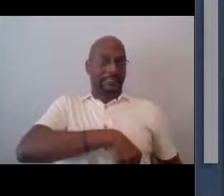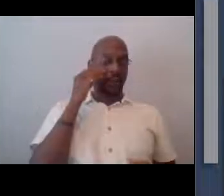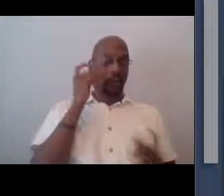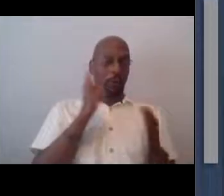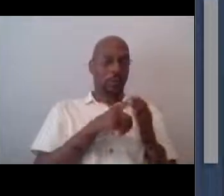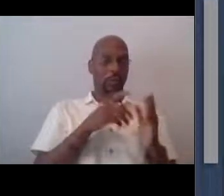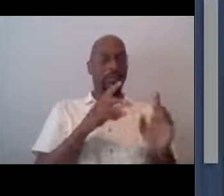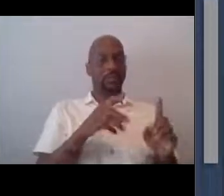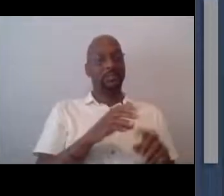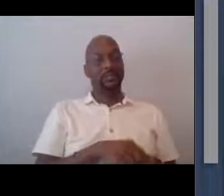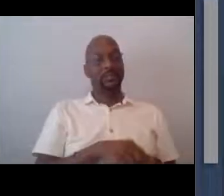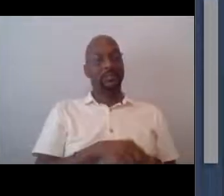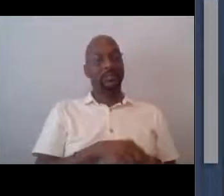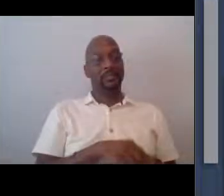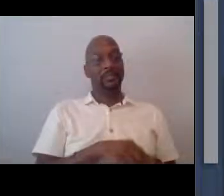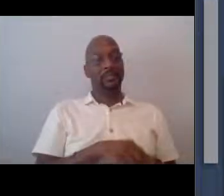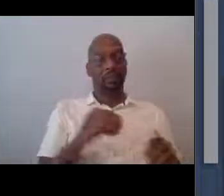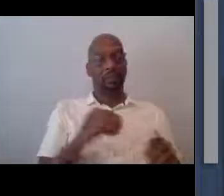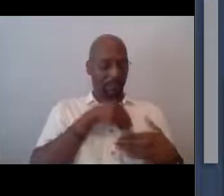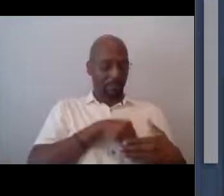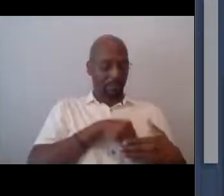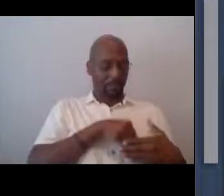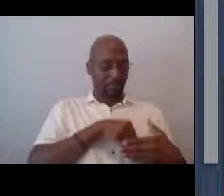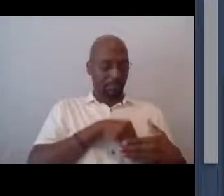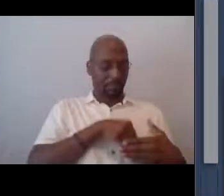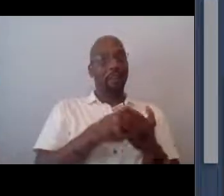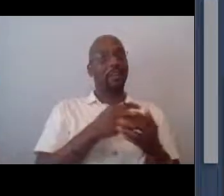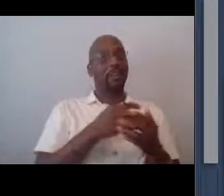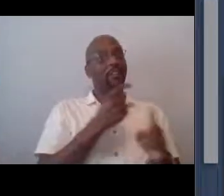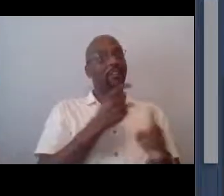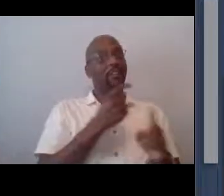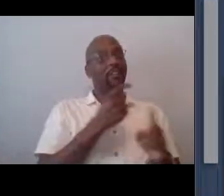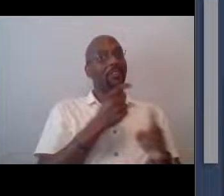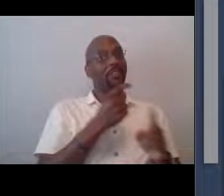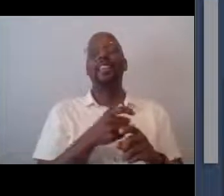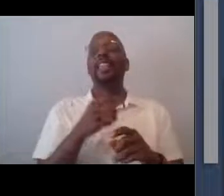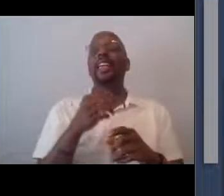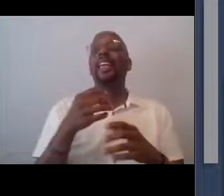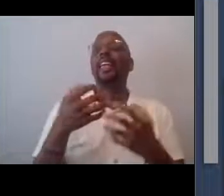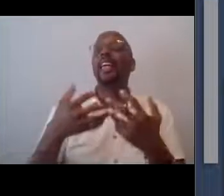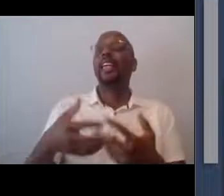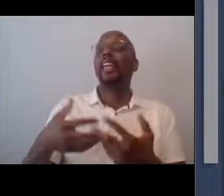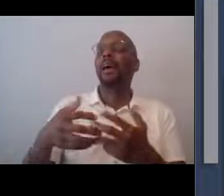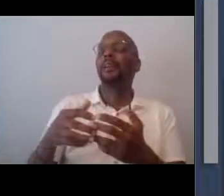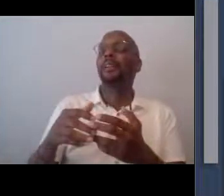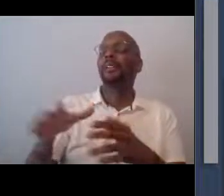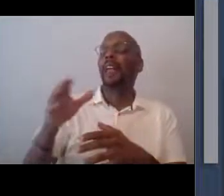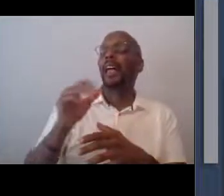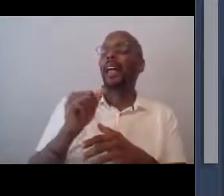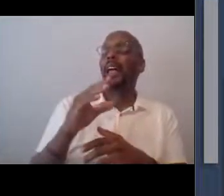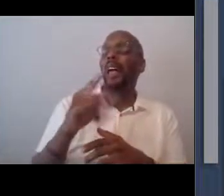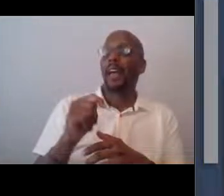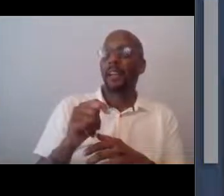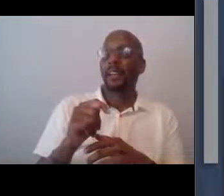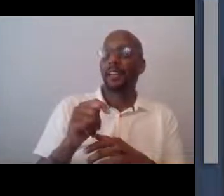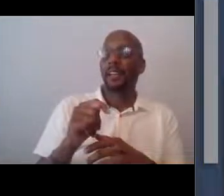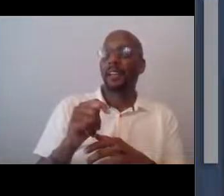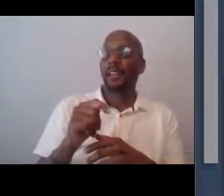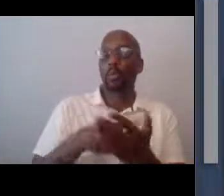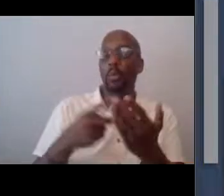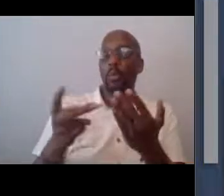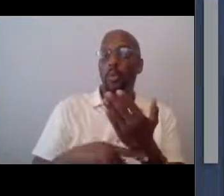the pockets are full of money. They go all the way to the ankles. The Neighborhood Access and Equity Grant Program may be a source of active transportation funding